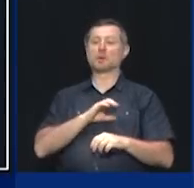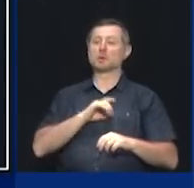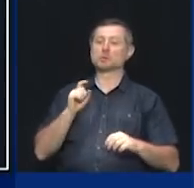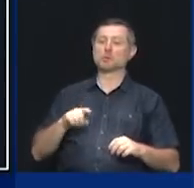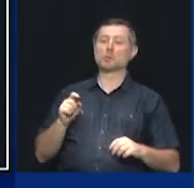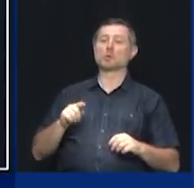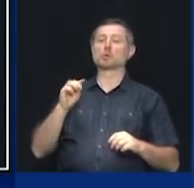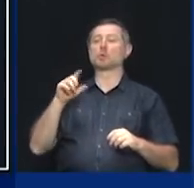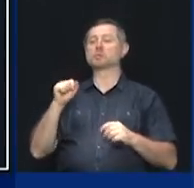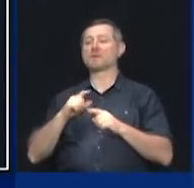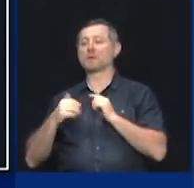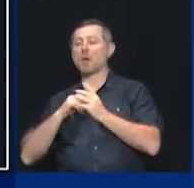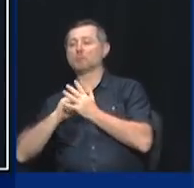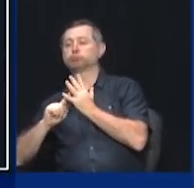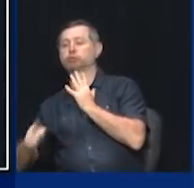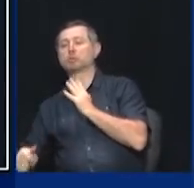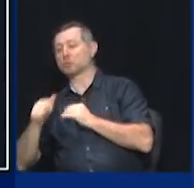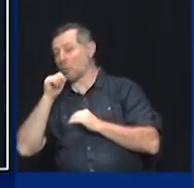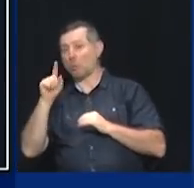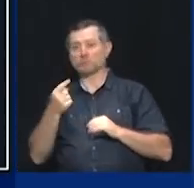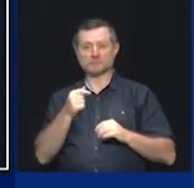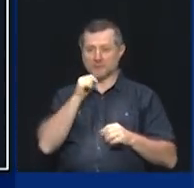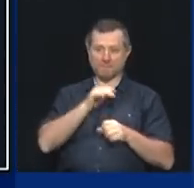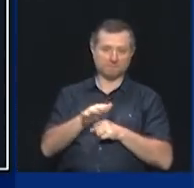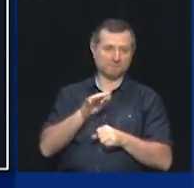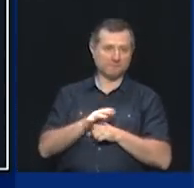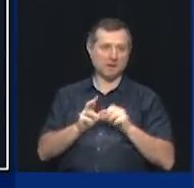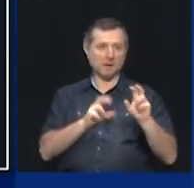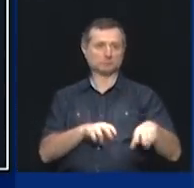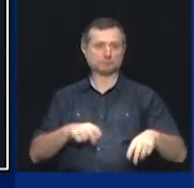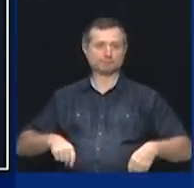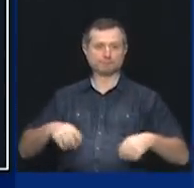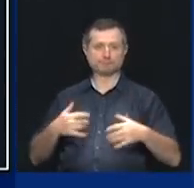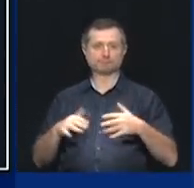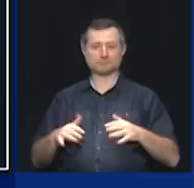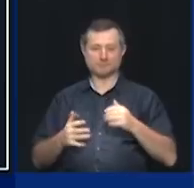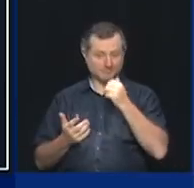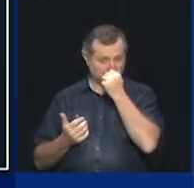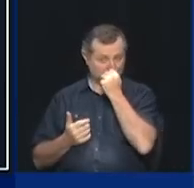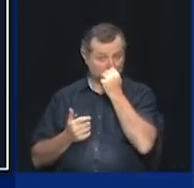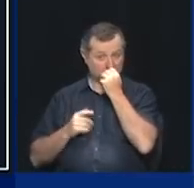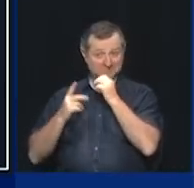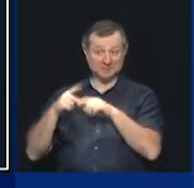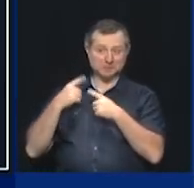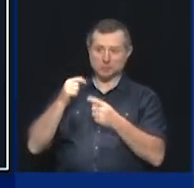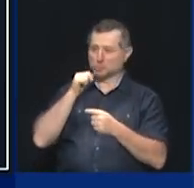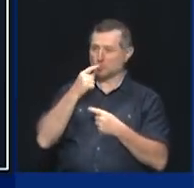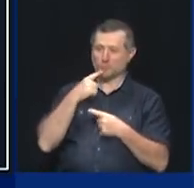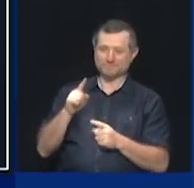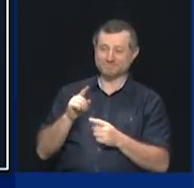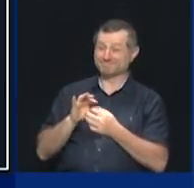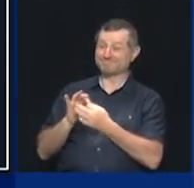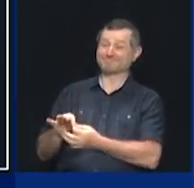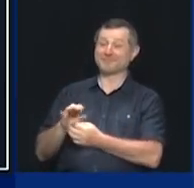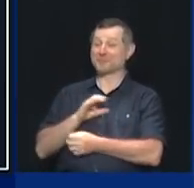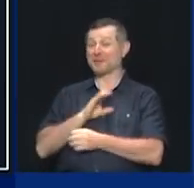do. That does not work anymore in this society. 9/11 calls,